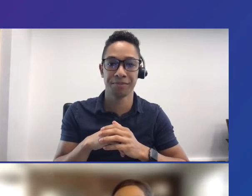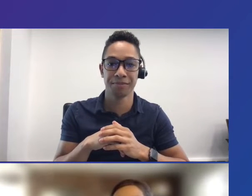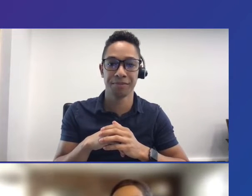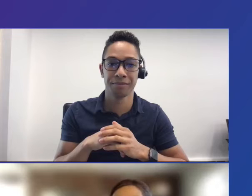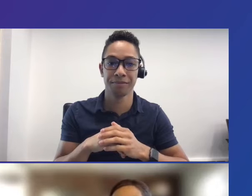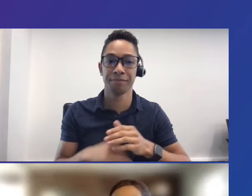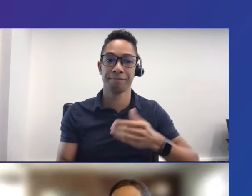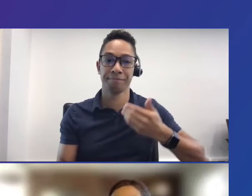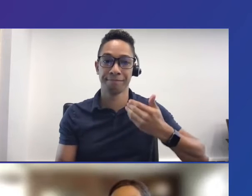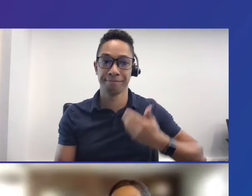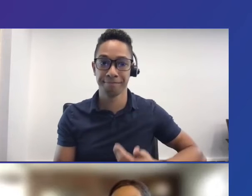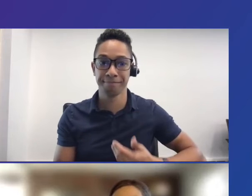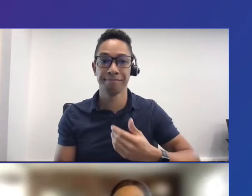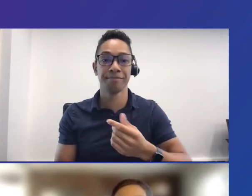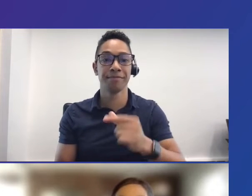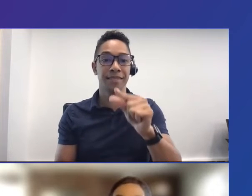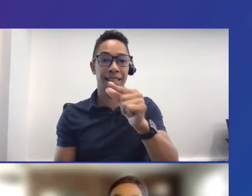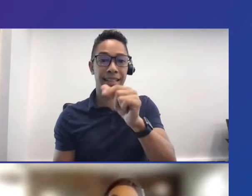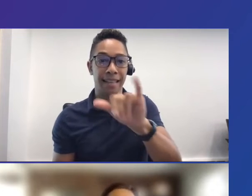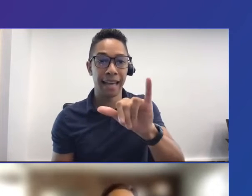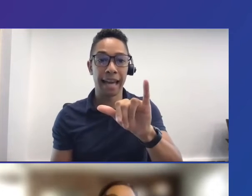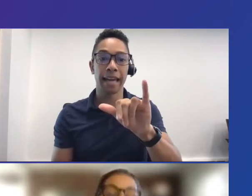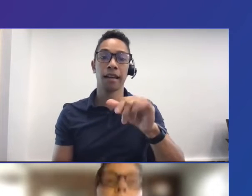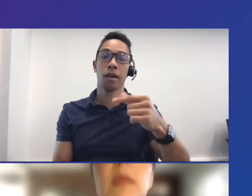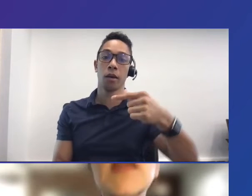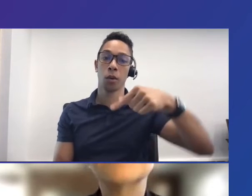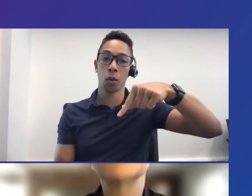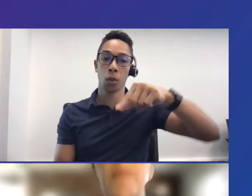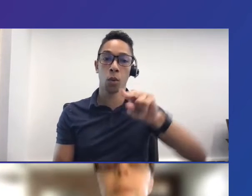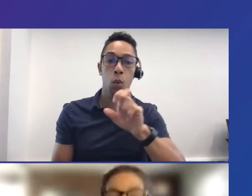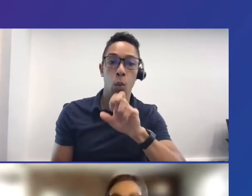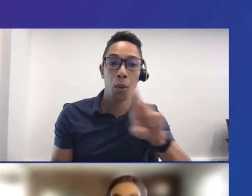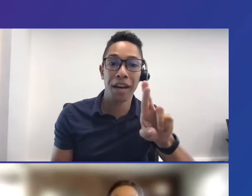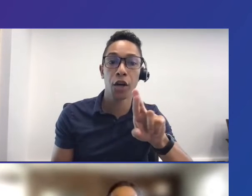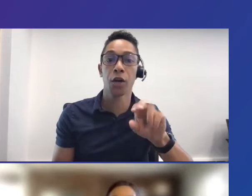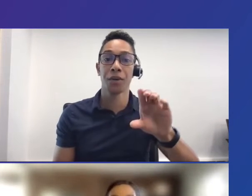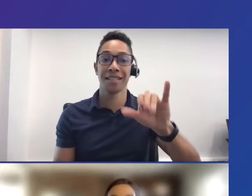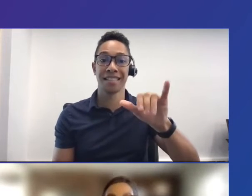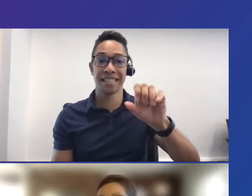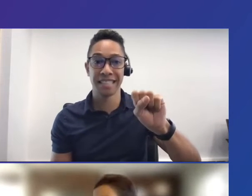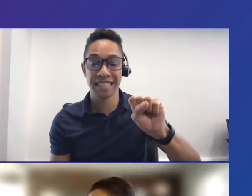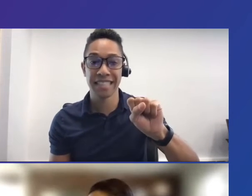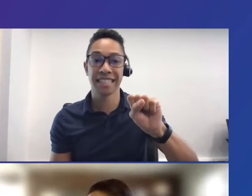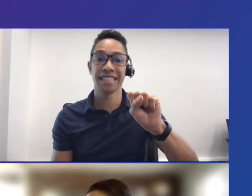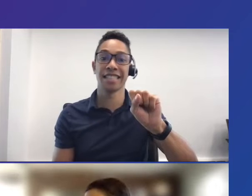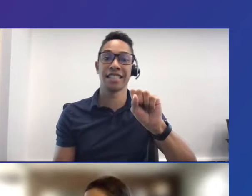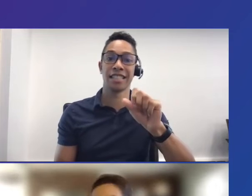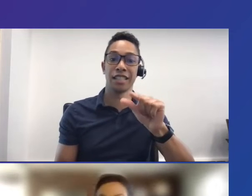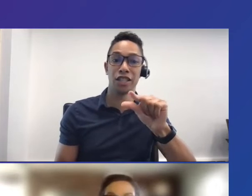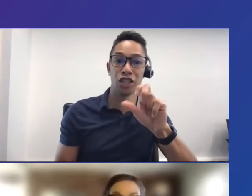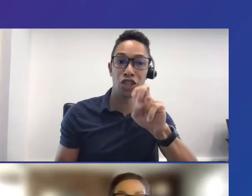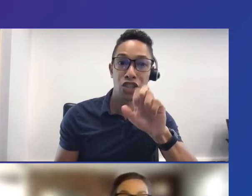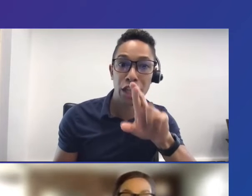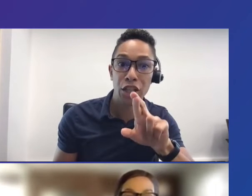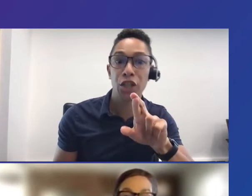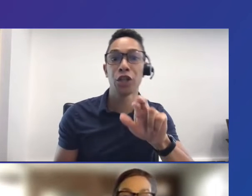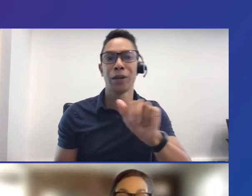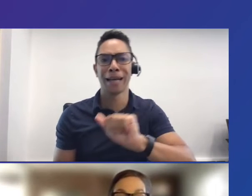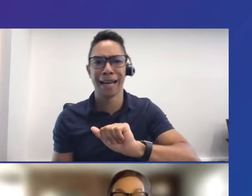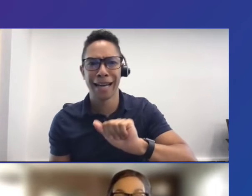gay, queer, cisgendered, Asian American artist of